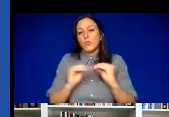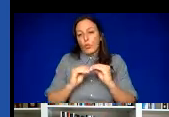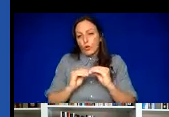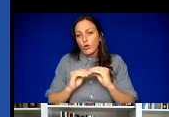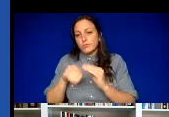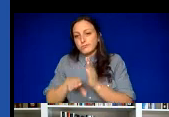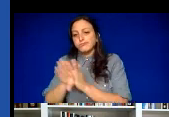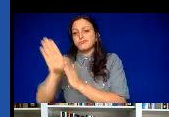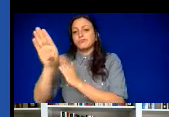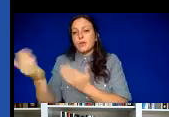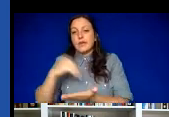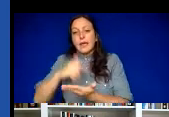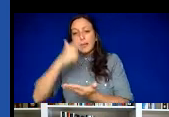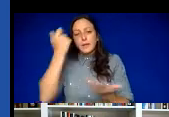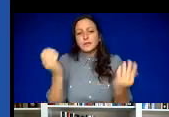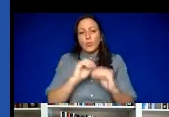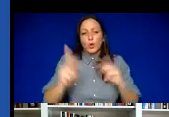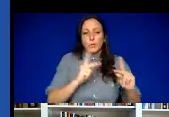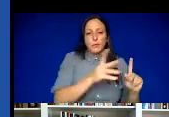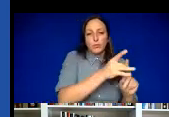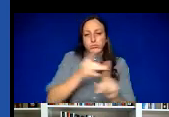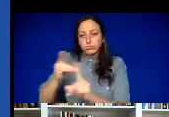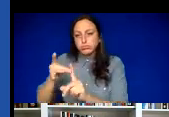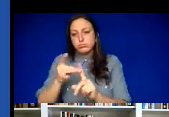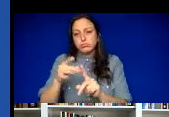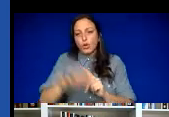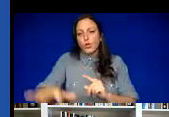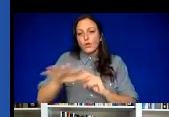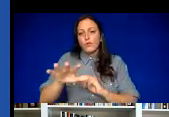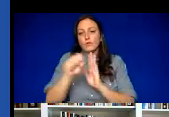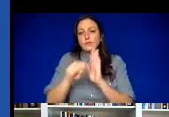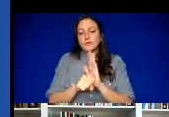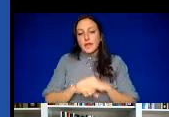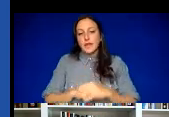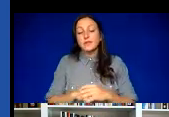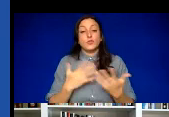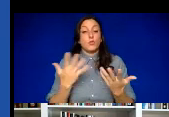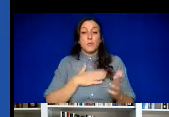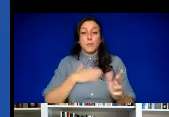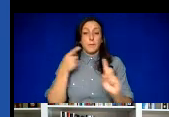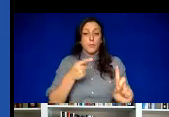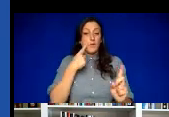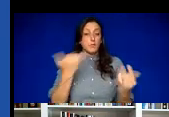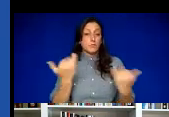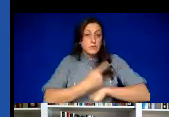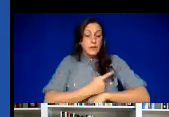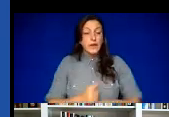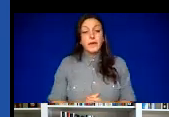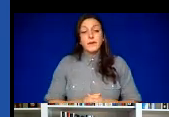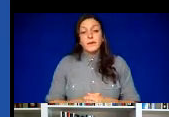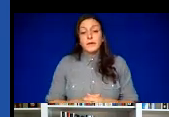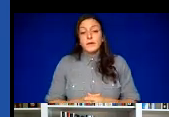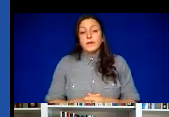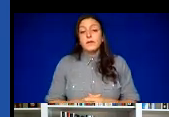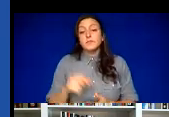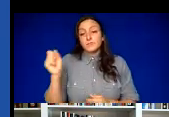cases across the state. It tends to be a cycle that builds. I think the message that I want to get across today is that while we